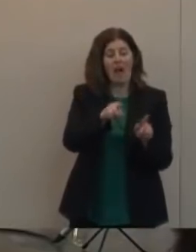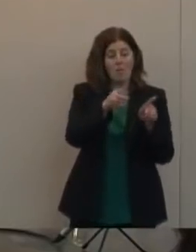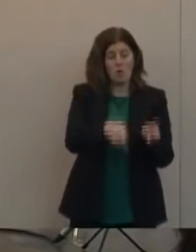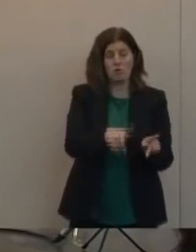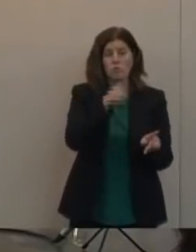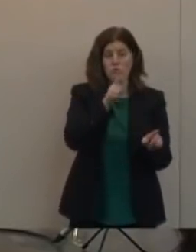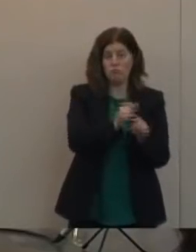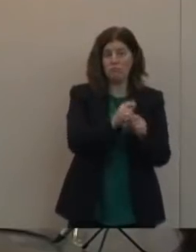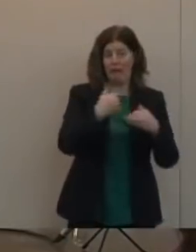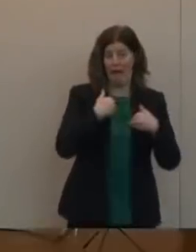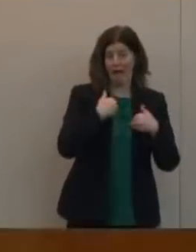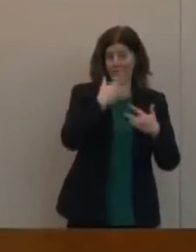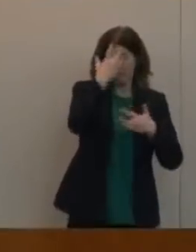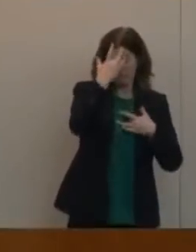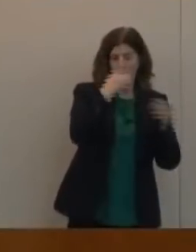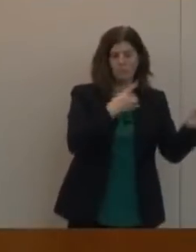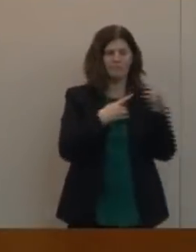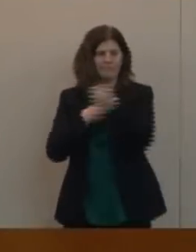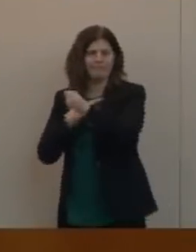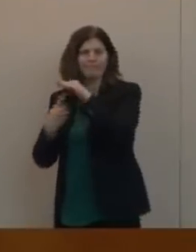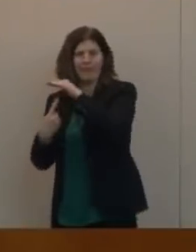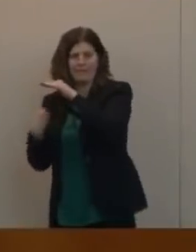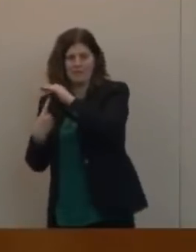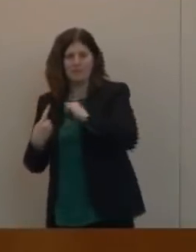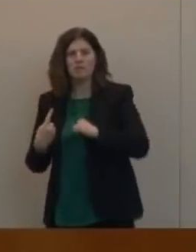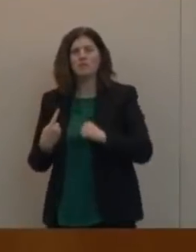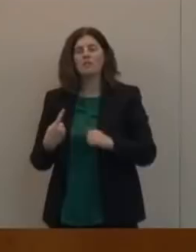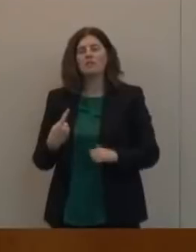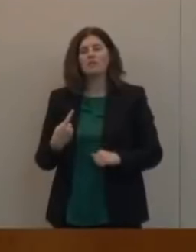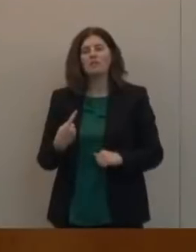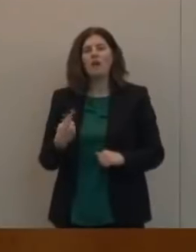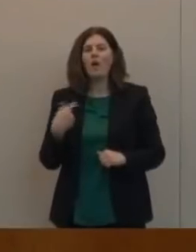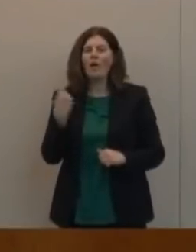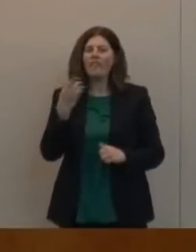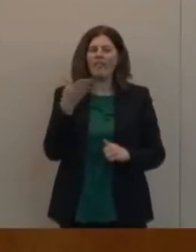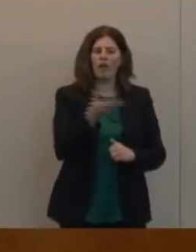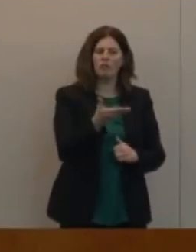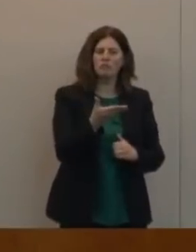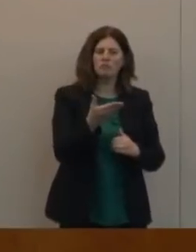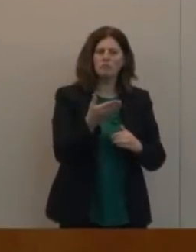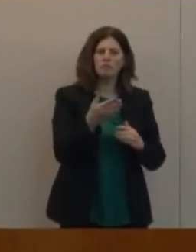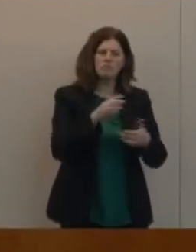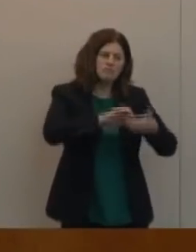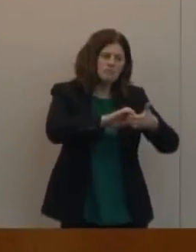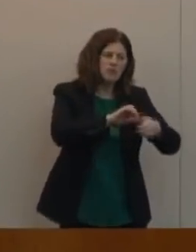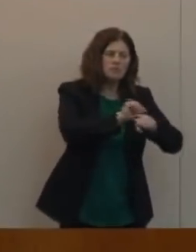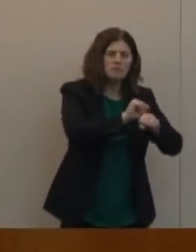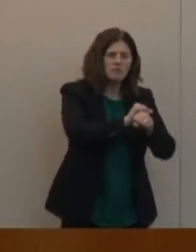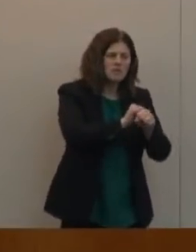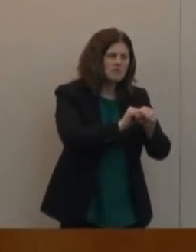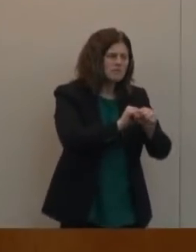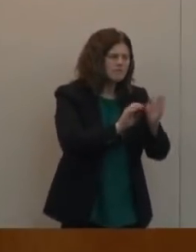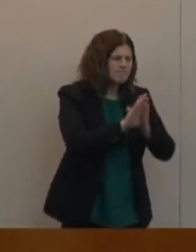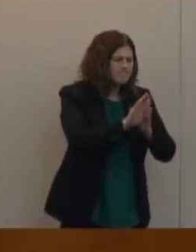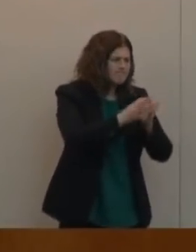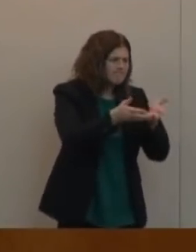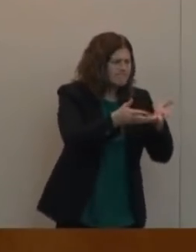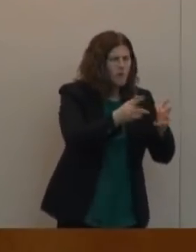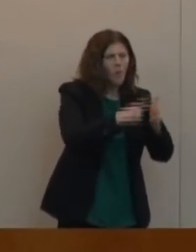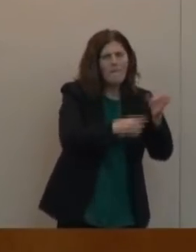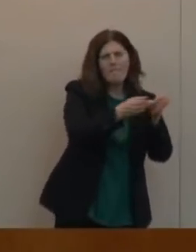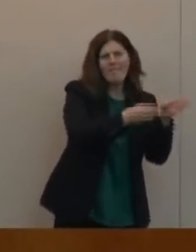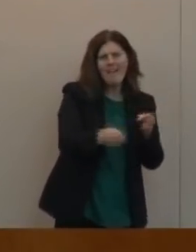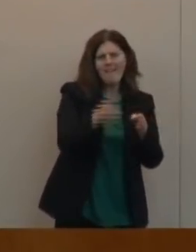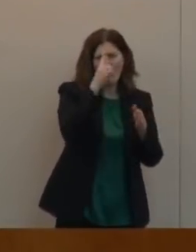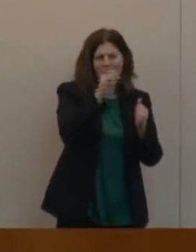individual that tested positive, and the Department of Health was there today developing a response with the staff of the